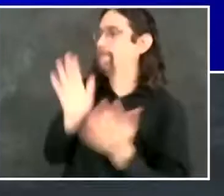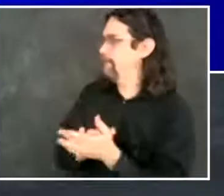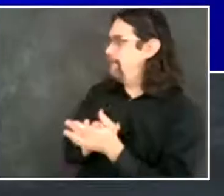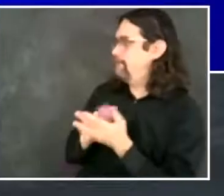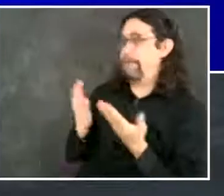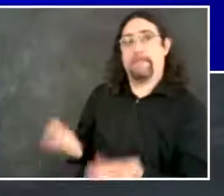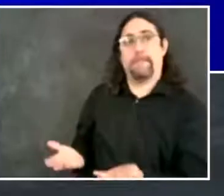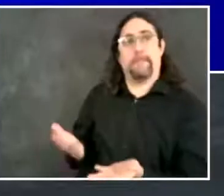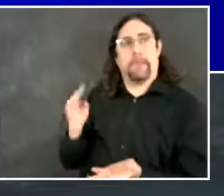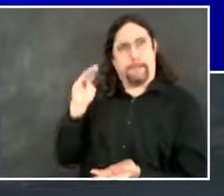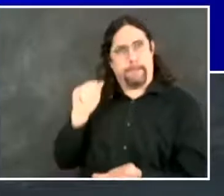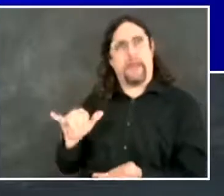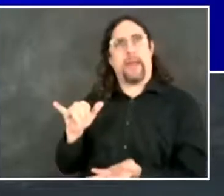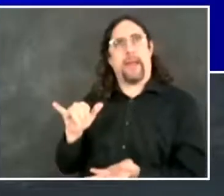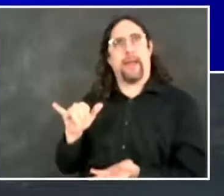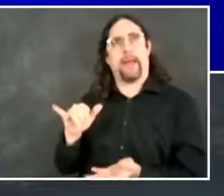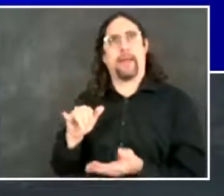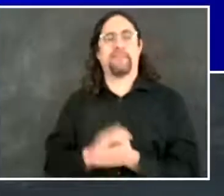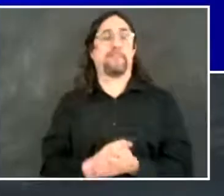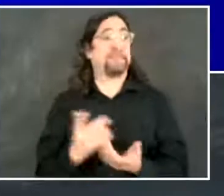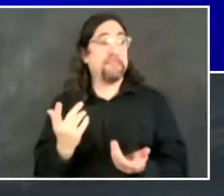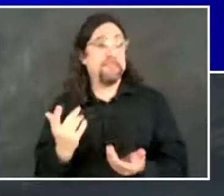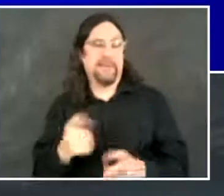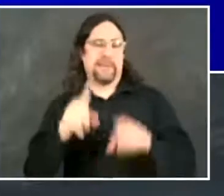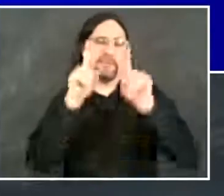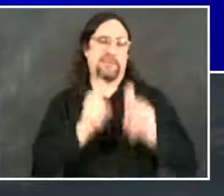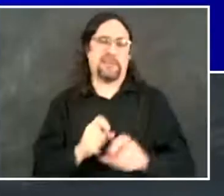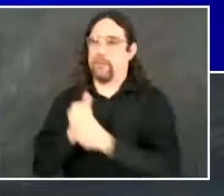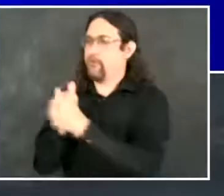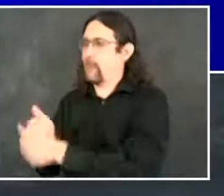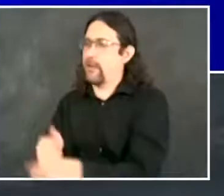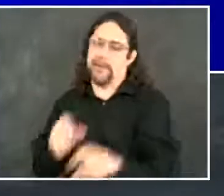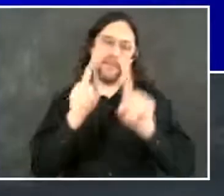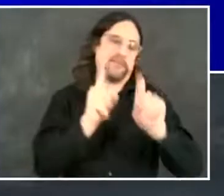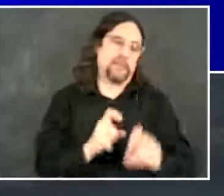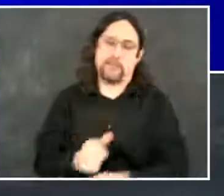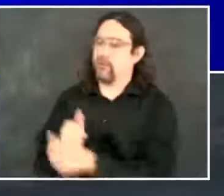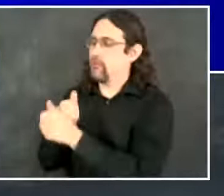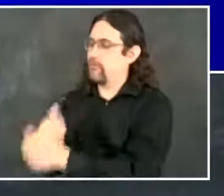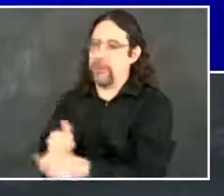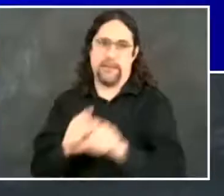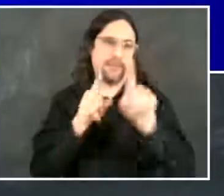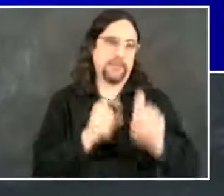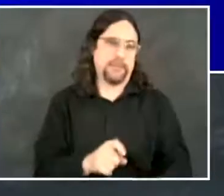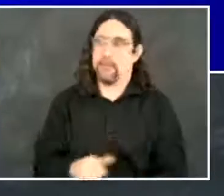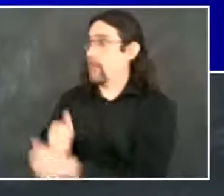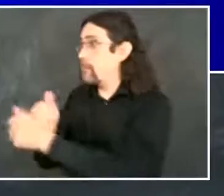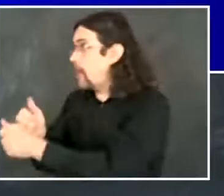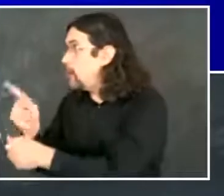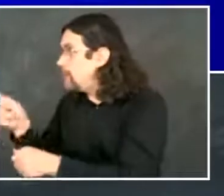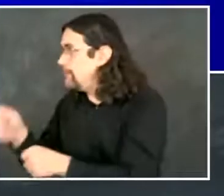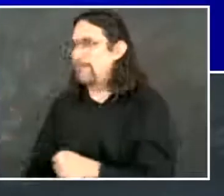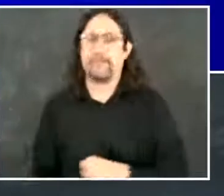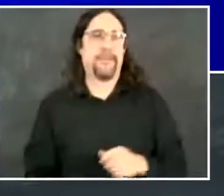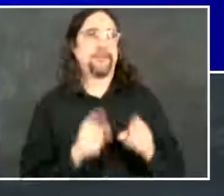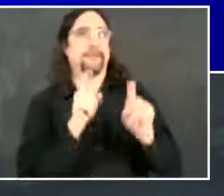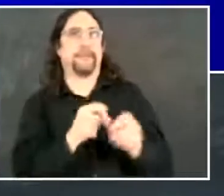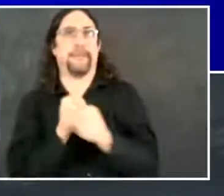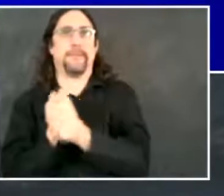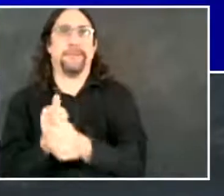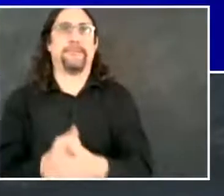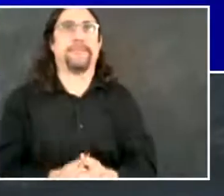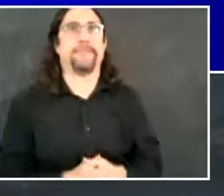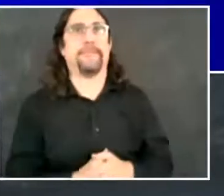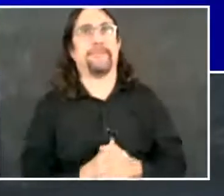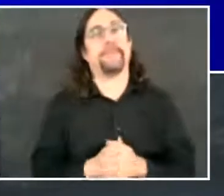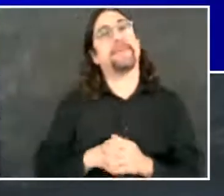we're going to use every conceivable tool. Yesterday I talked about the fact that we're going to have stronger enforcement efforts, not